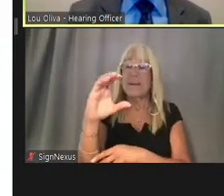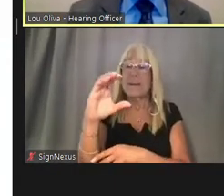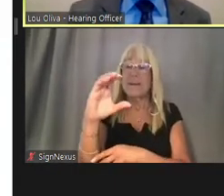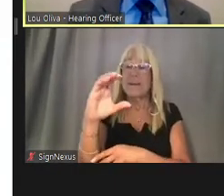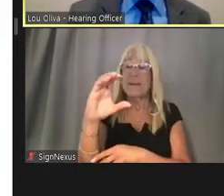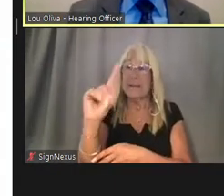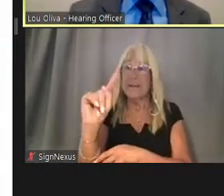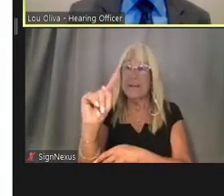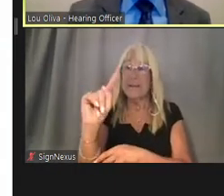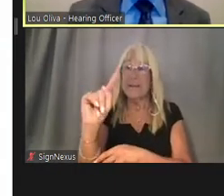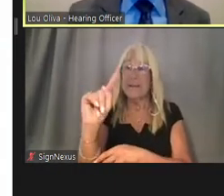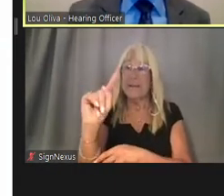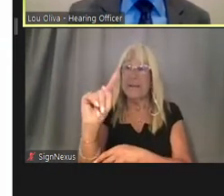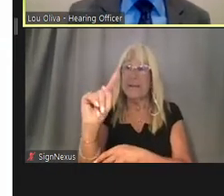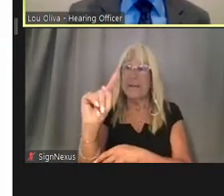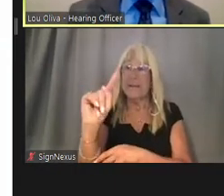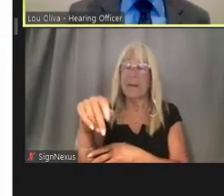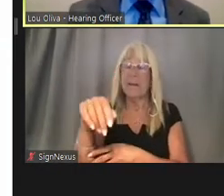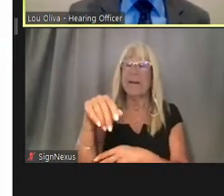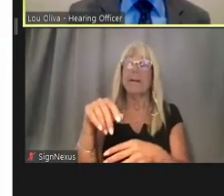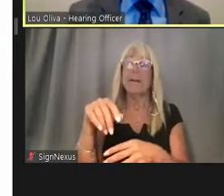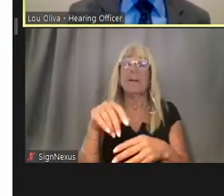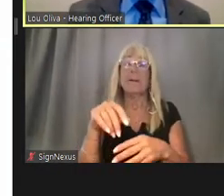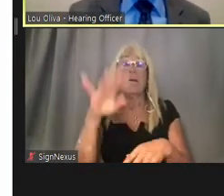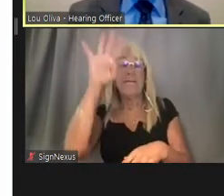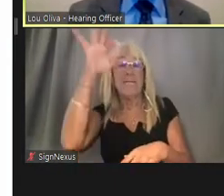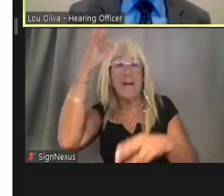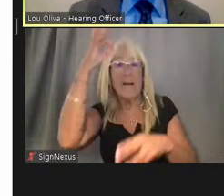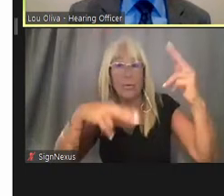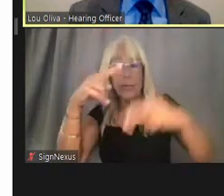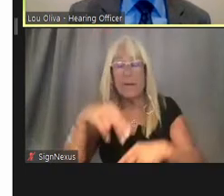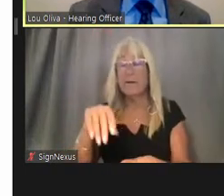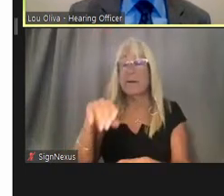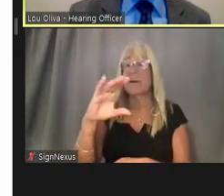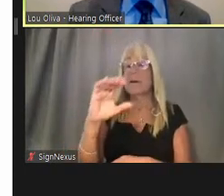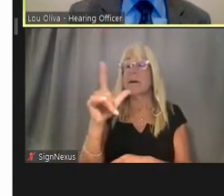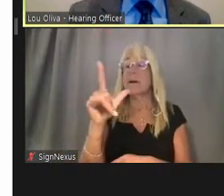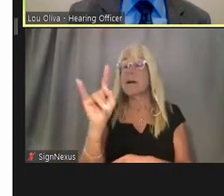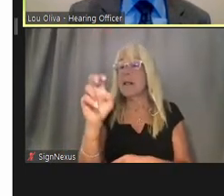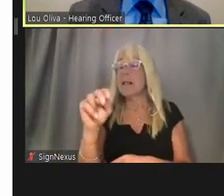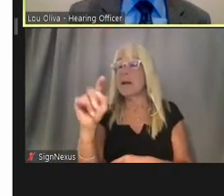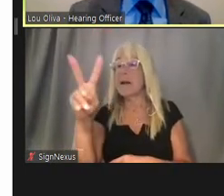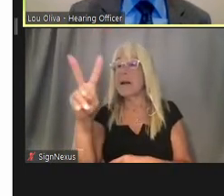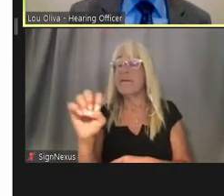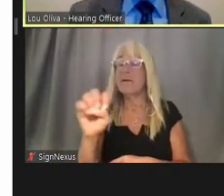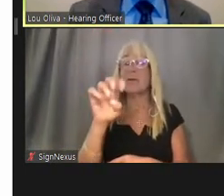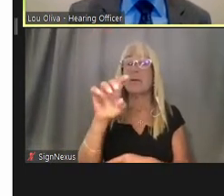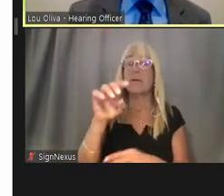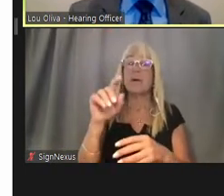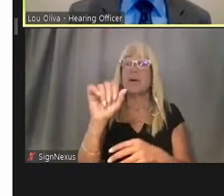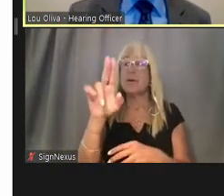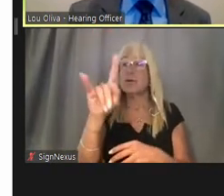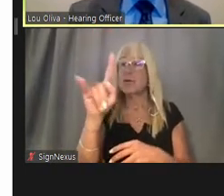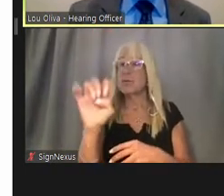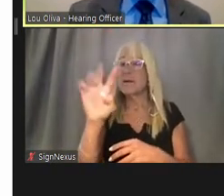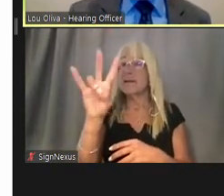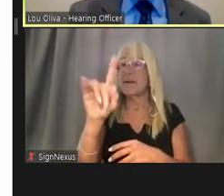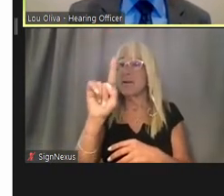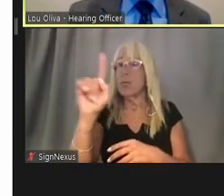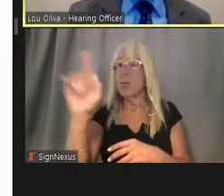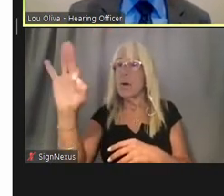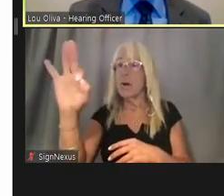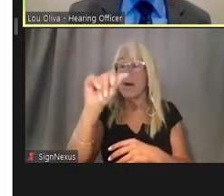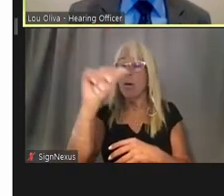Leo W O'Brien Federal Building 11a Clinton Avenue Suite 719 Albany New York 12207